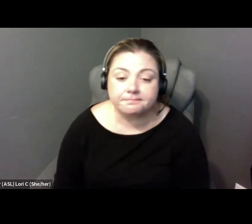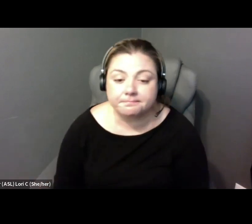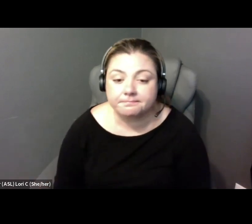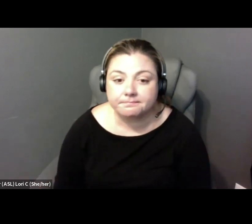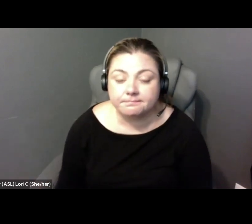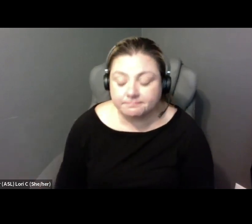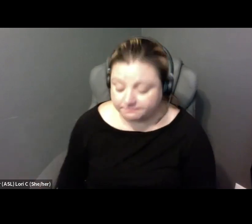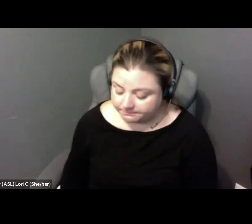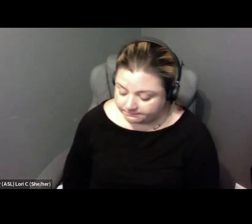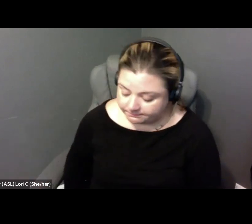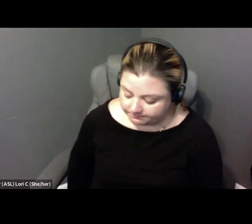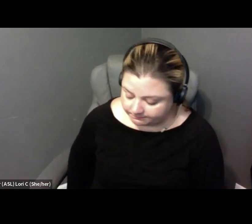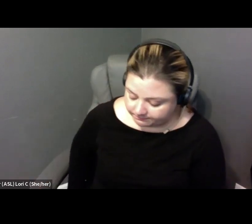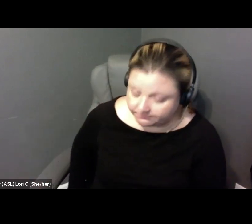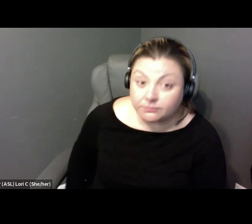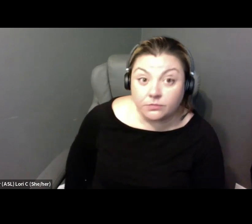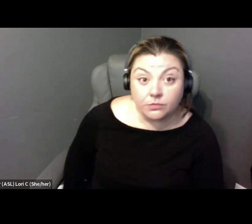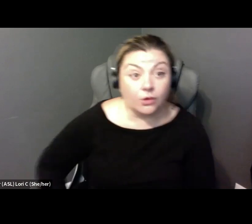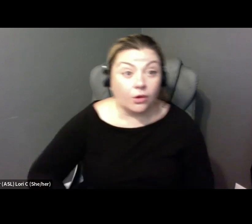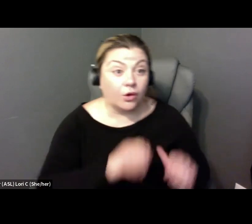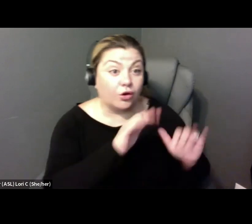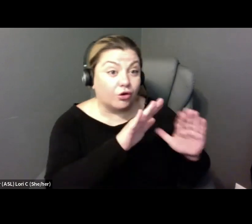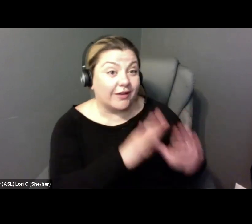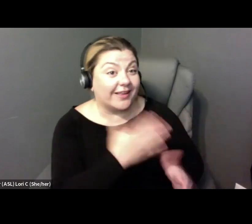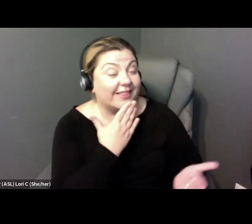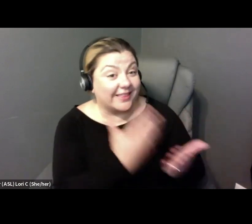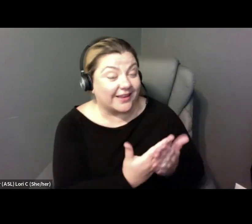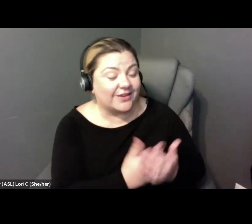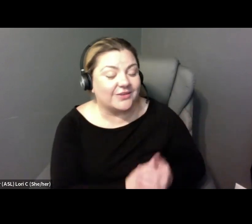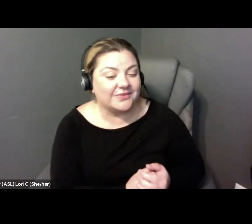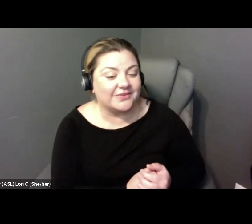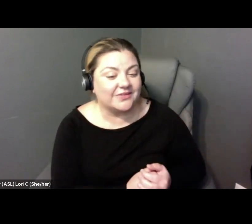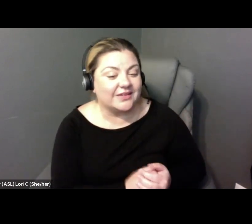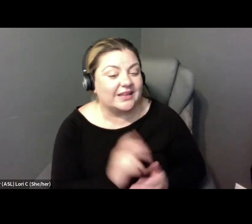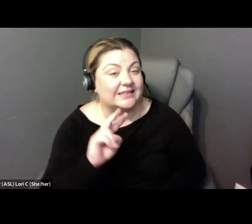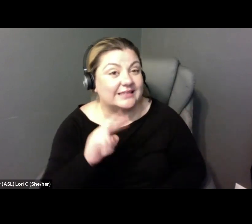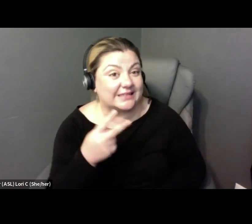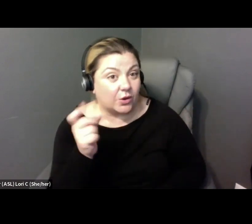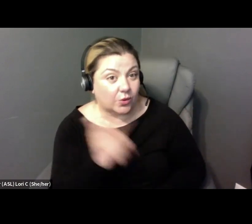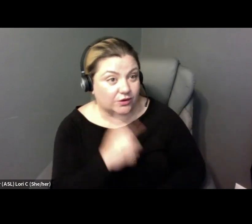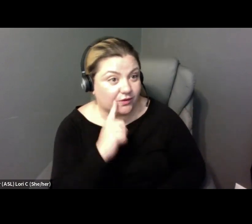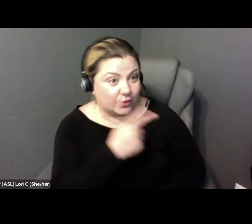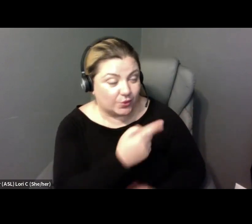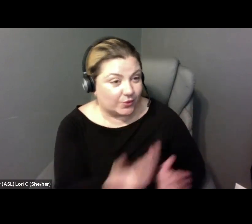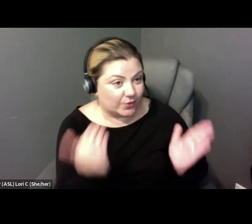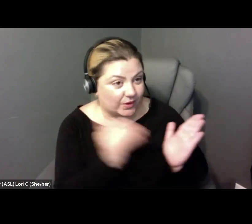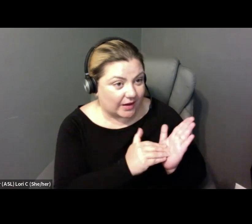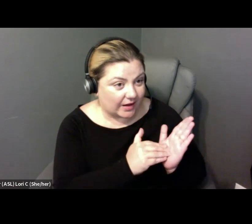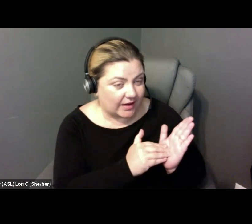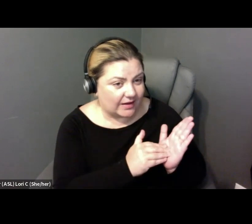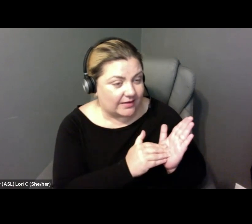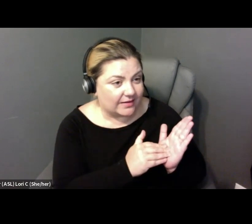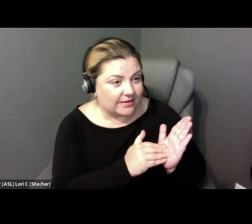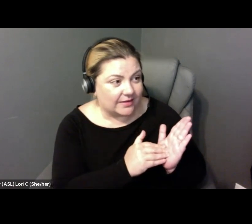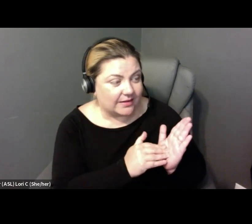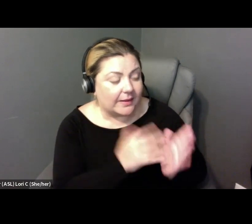Yeah, that's great. Thank you. I think this next one is also for you and might be sort of on the